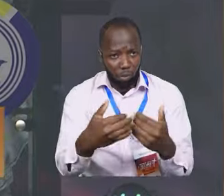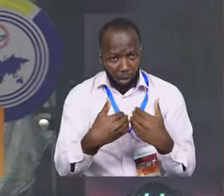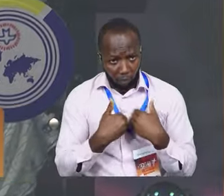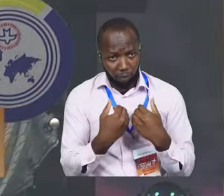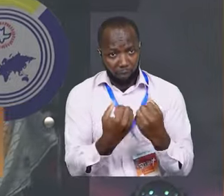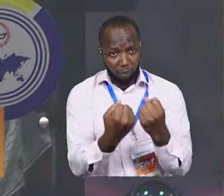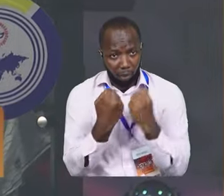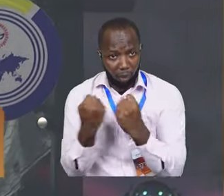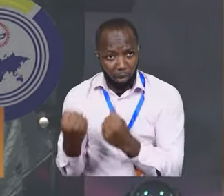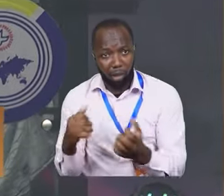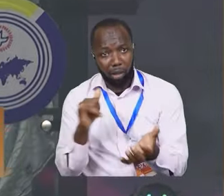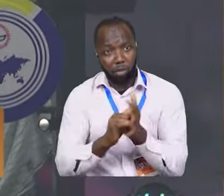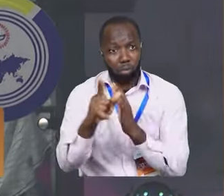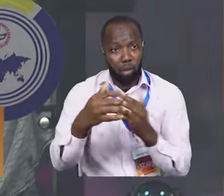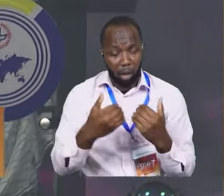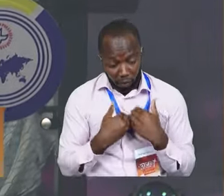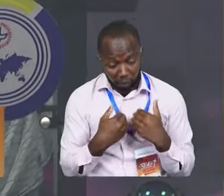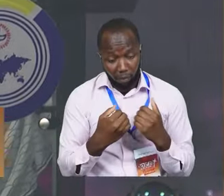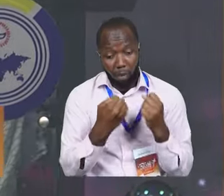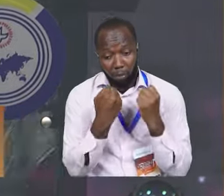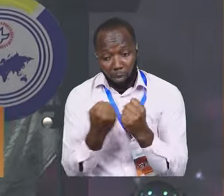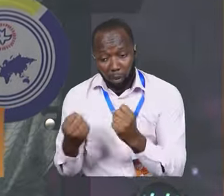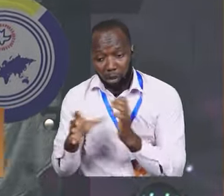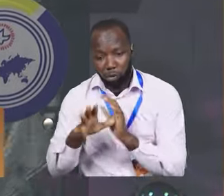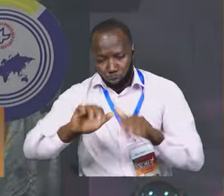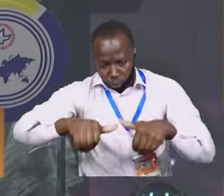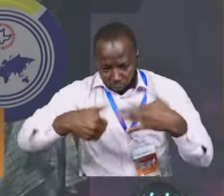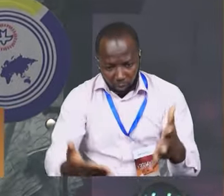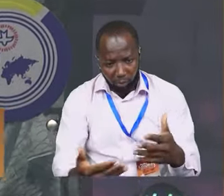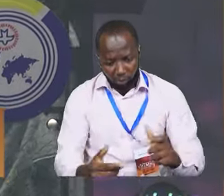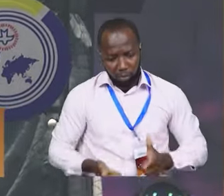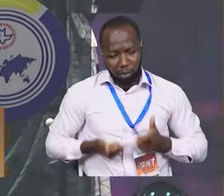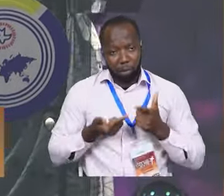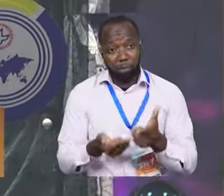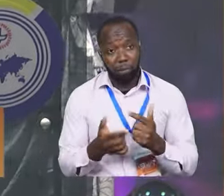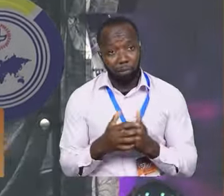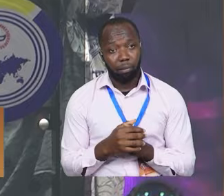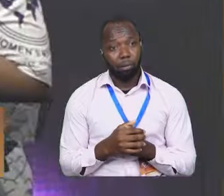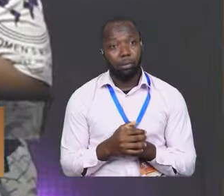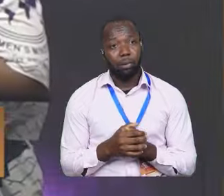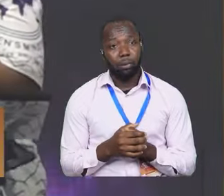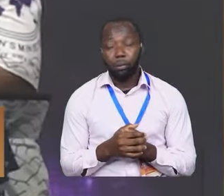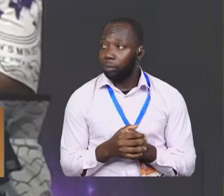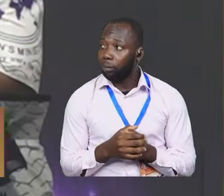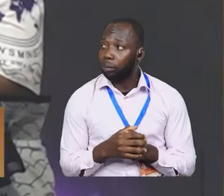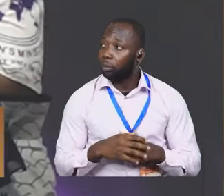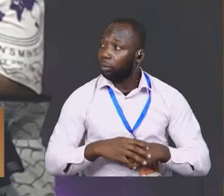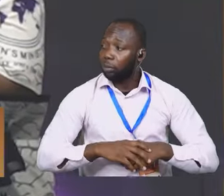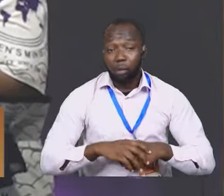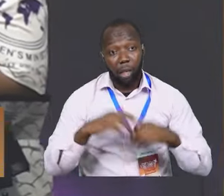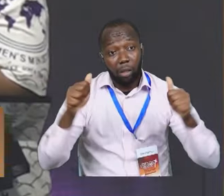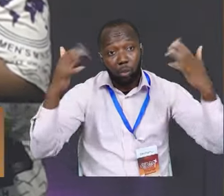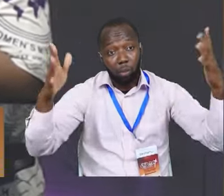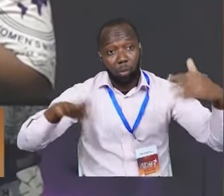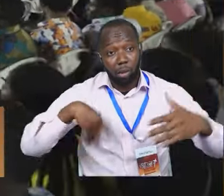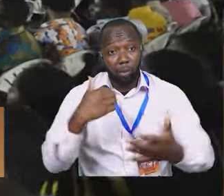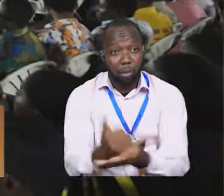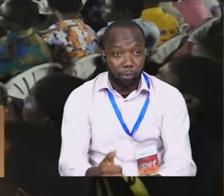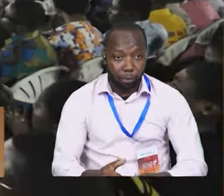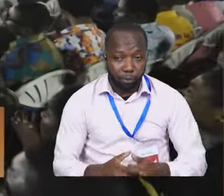power. Let them know that you have life. Let them know that you give life. Hallelujah.